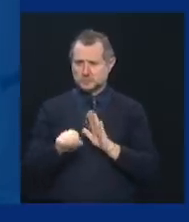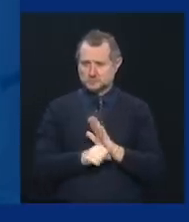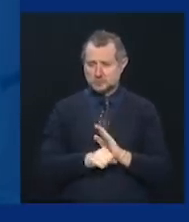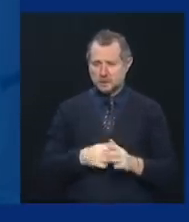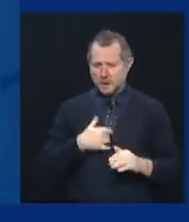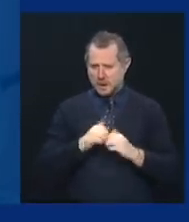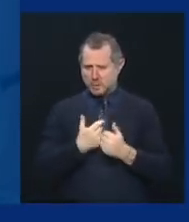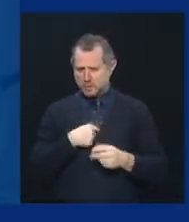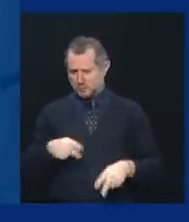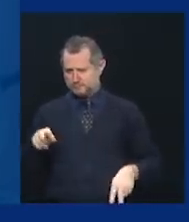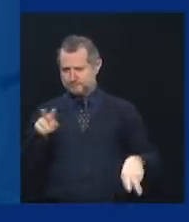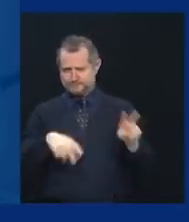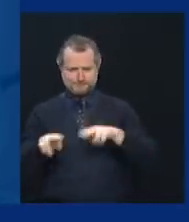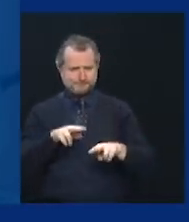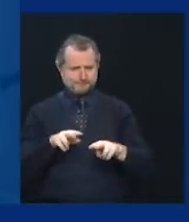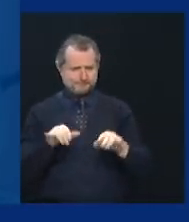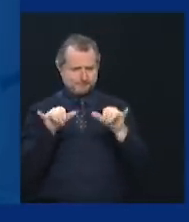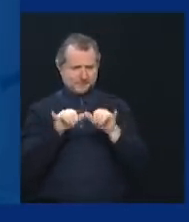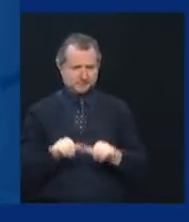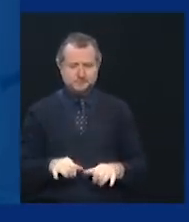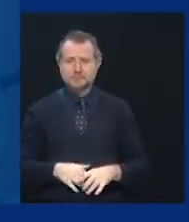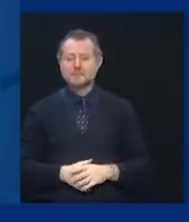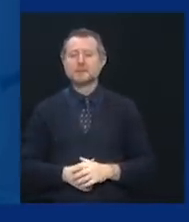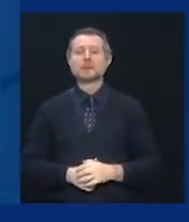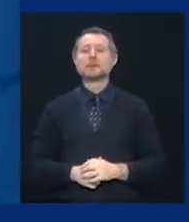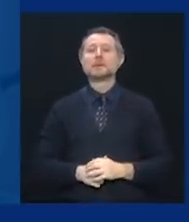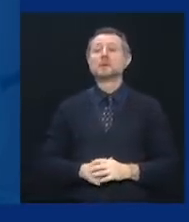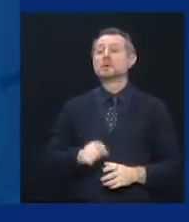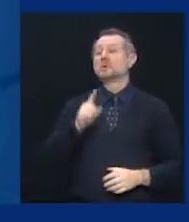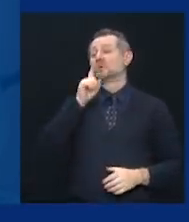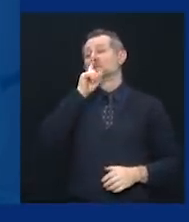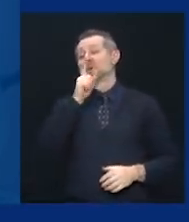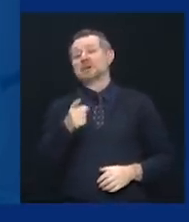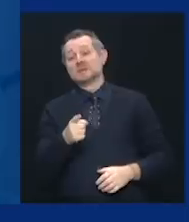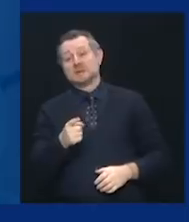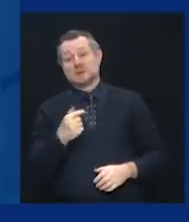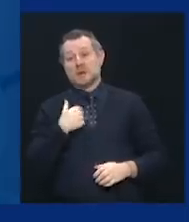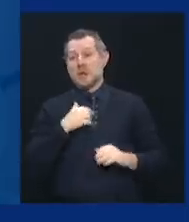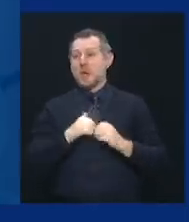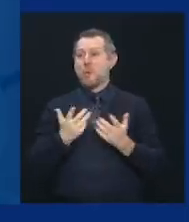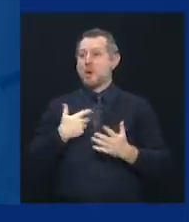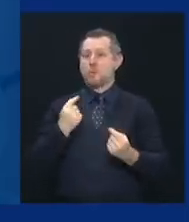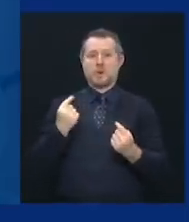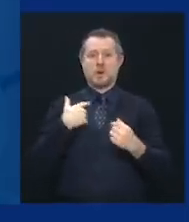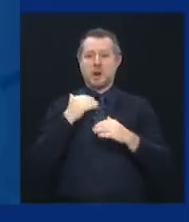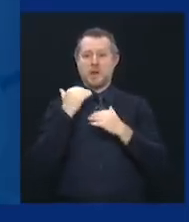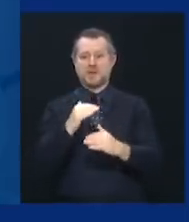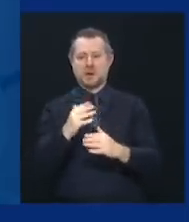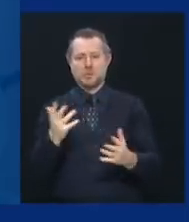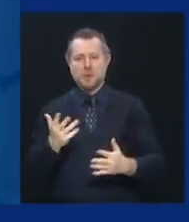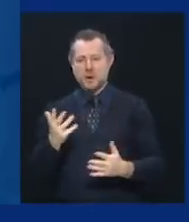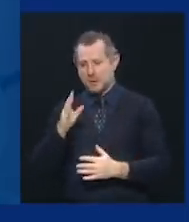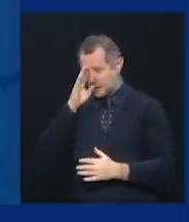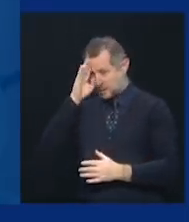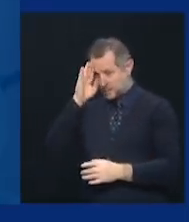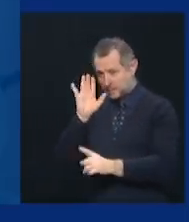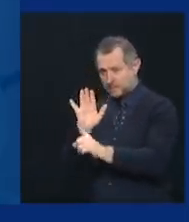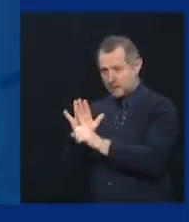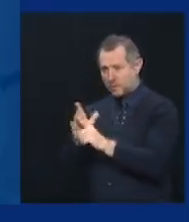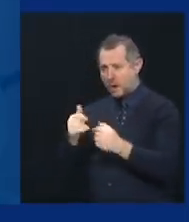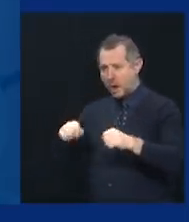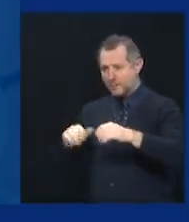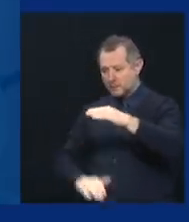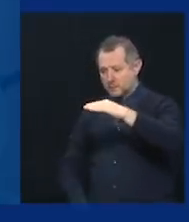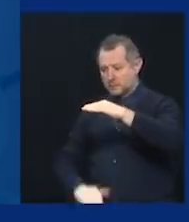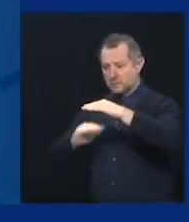zone. You are limited ultimately to your hospital capacity. Right now,